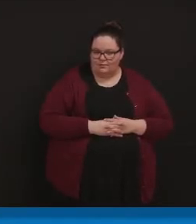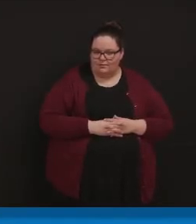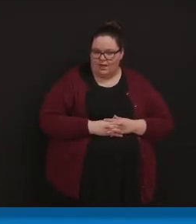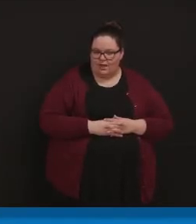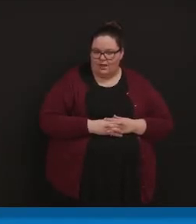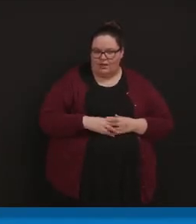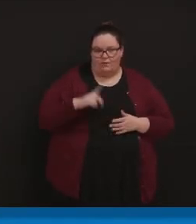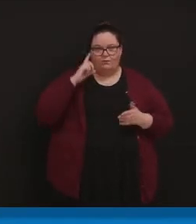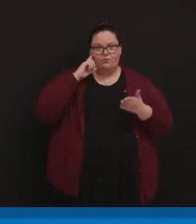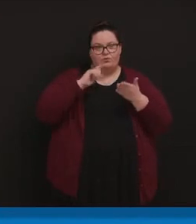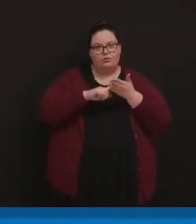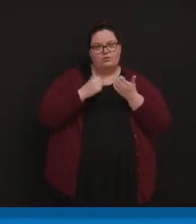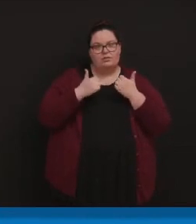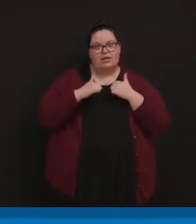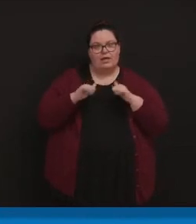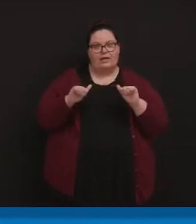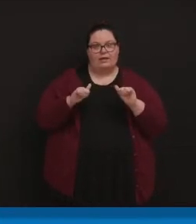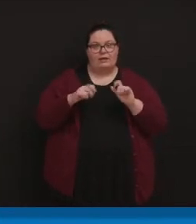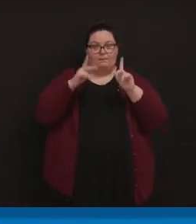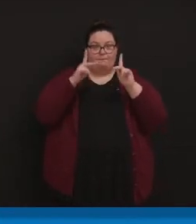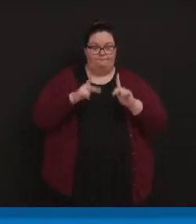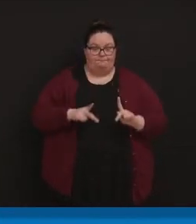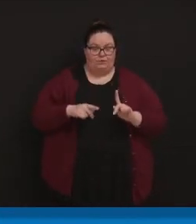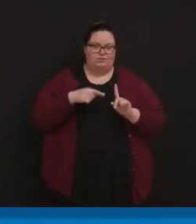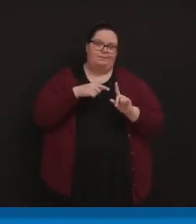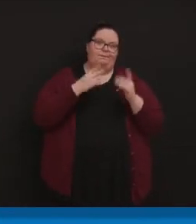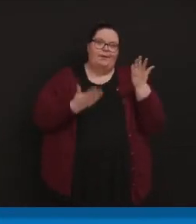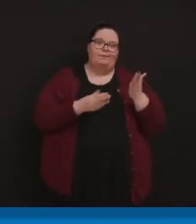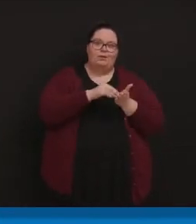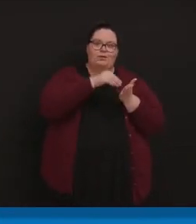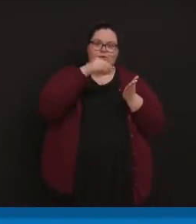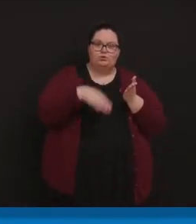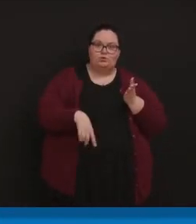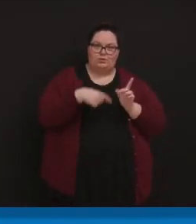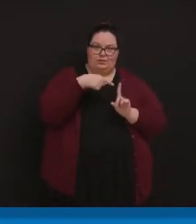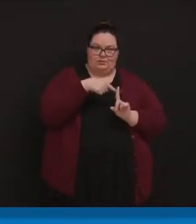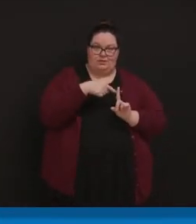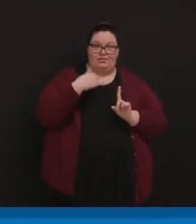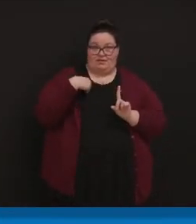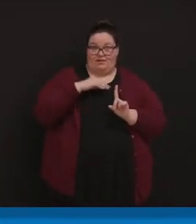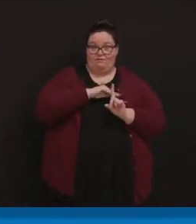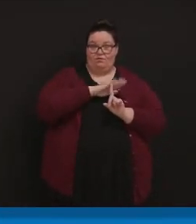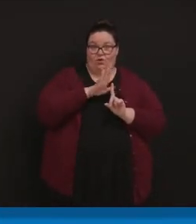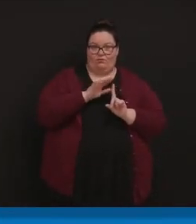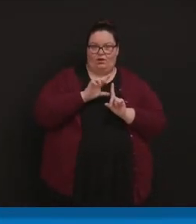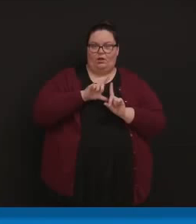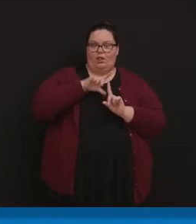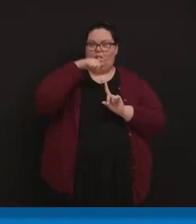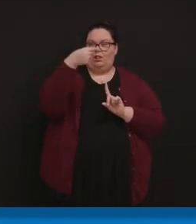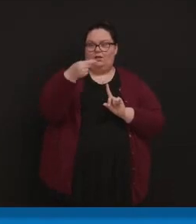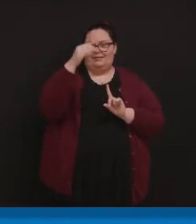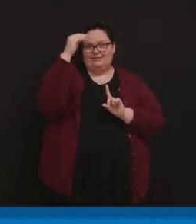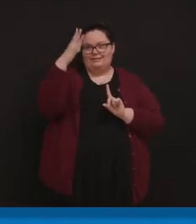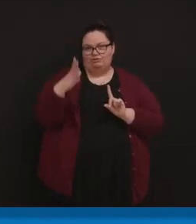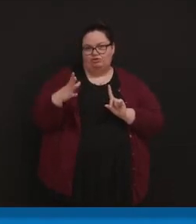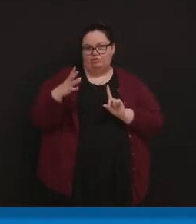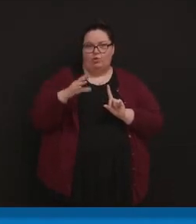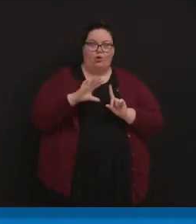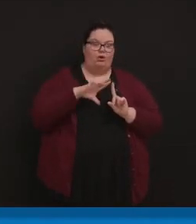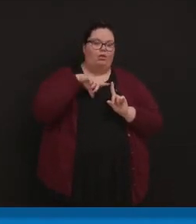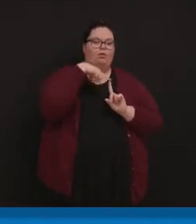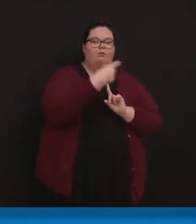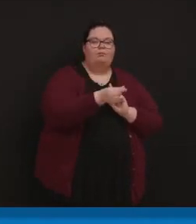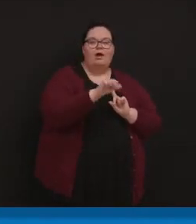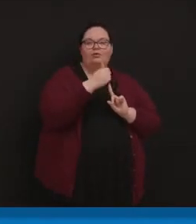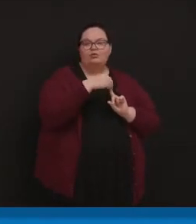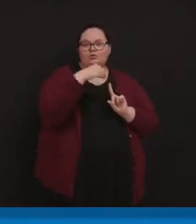student-to-teacher transmission, or, teacher to student, in schools to date. I don't have that information either. I know